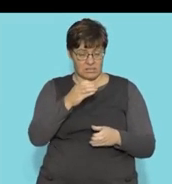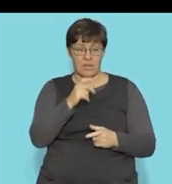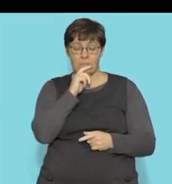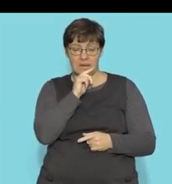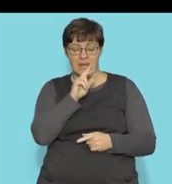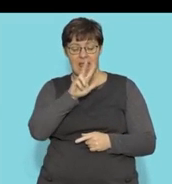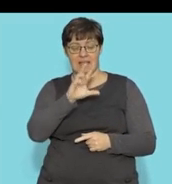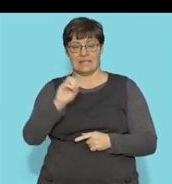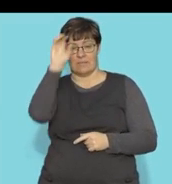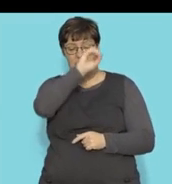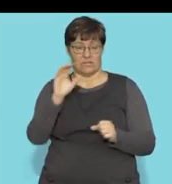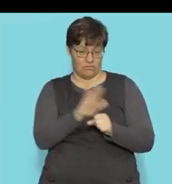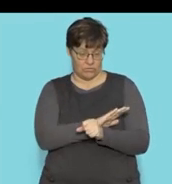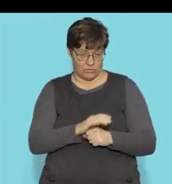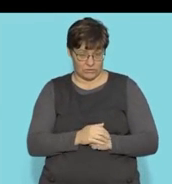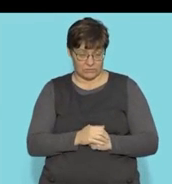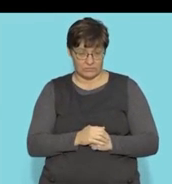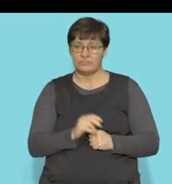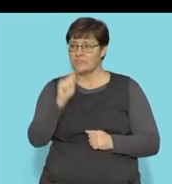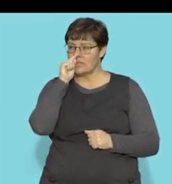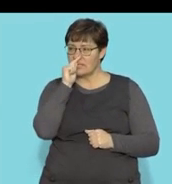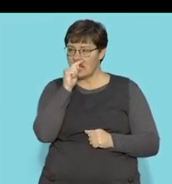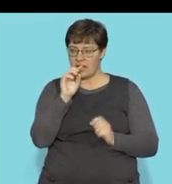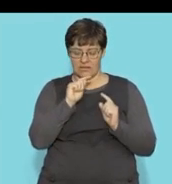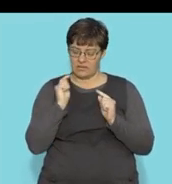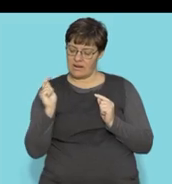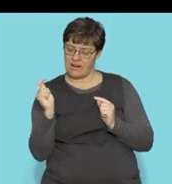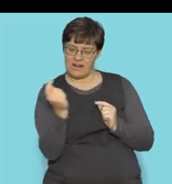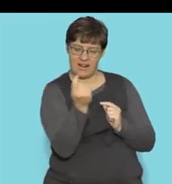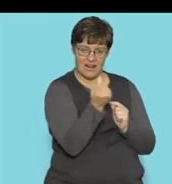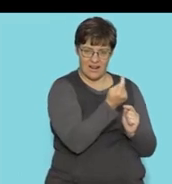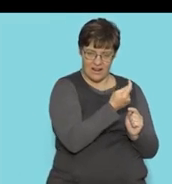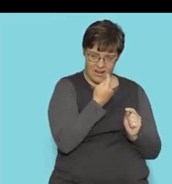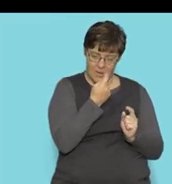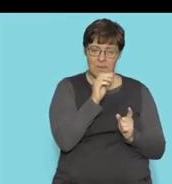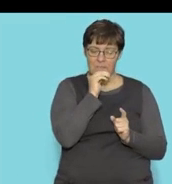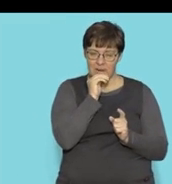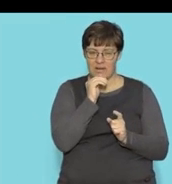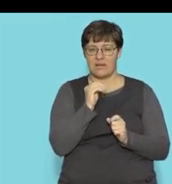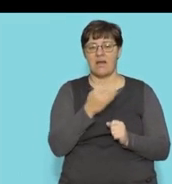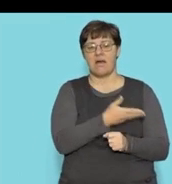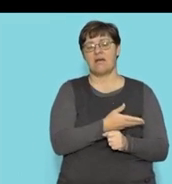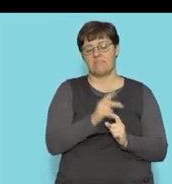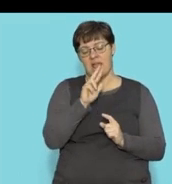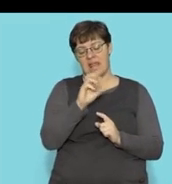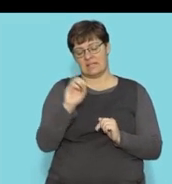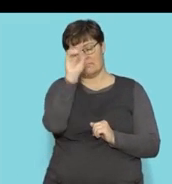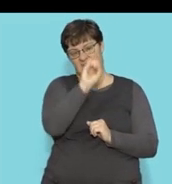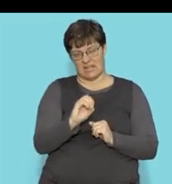if it is 80% full of water. So we can see that we've got this dashed line indicating the glass